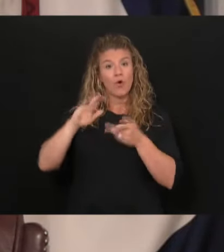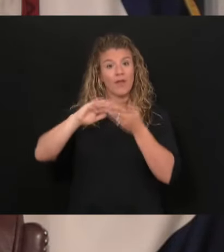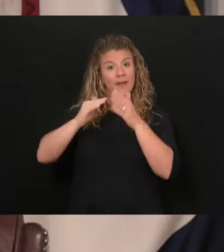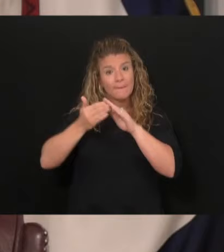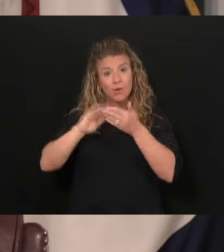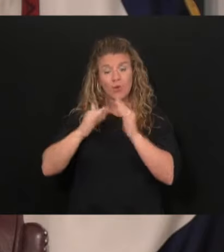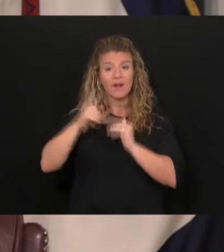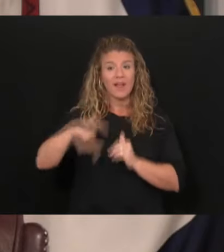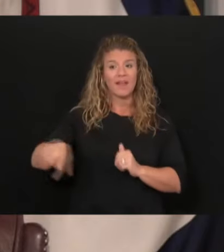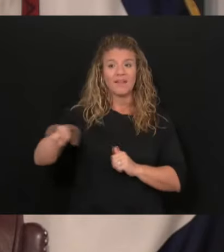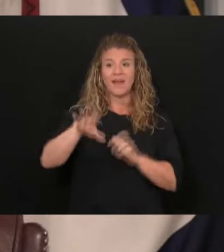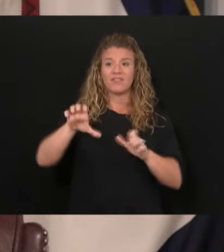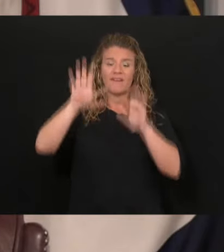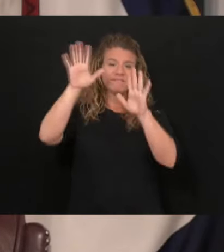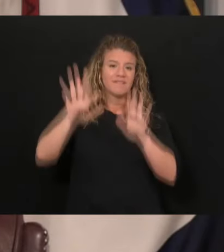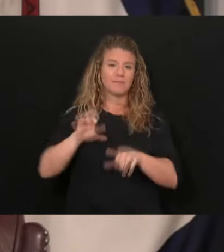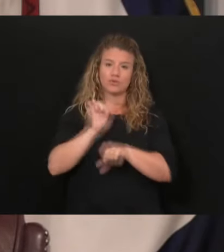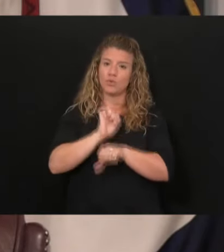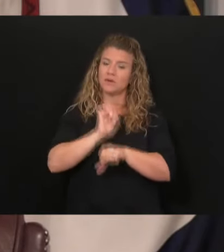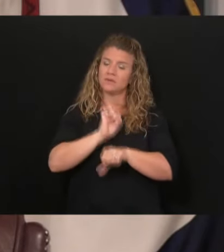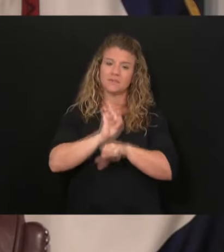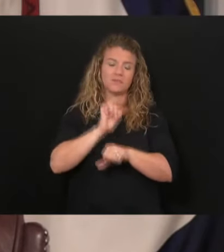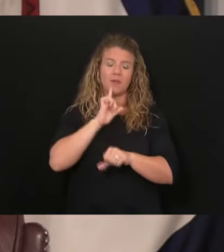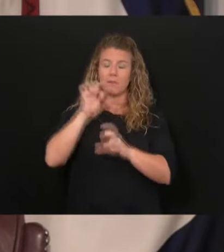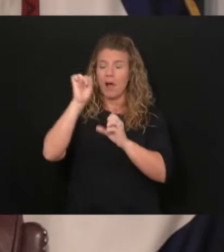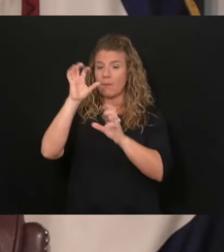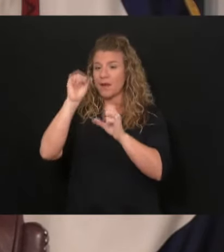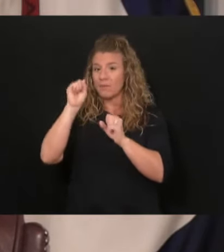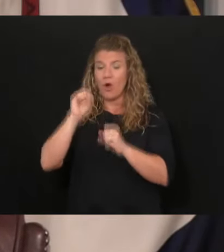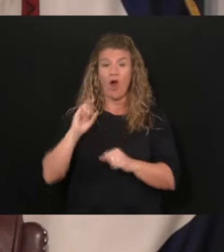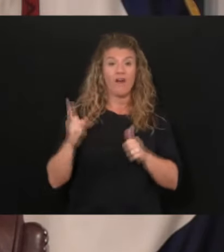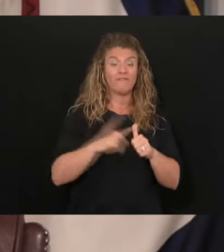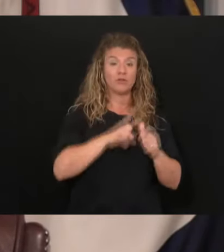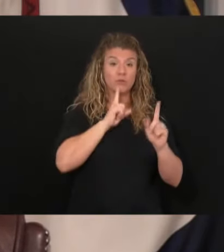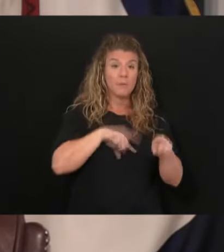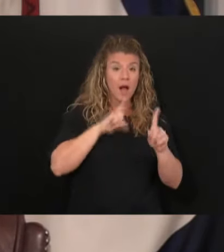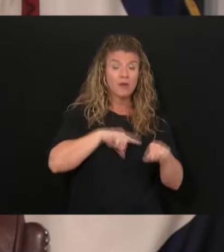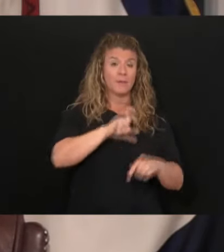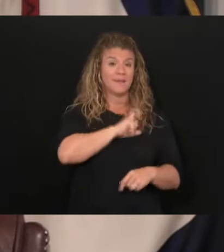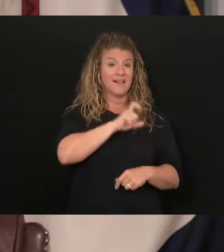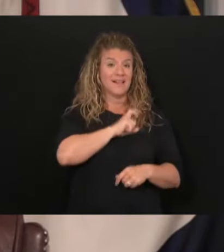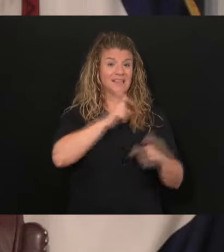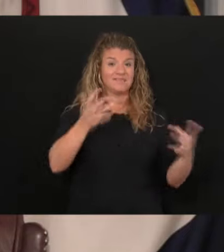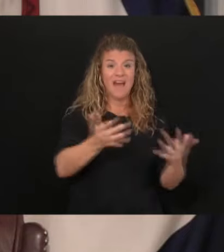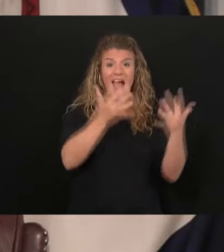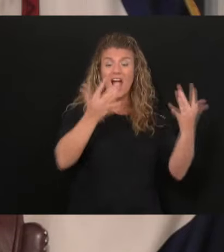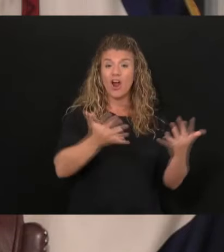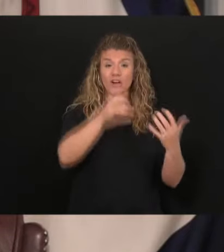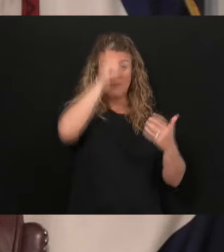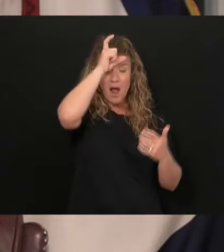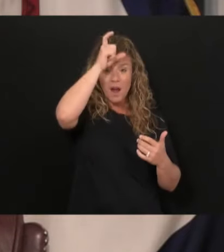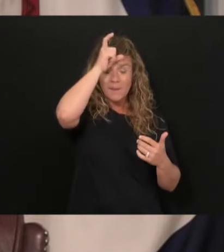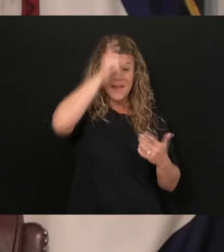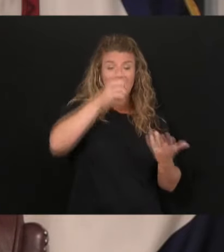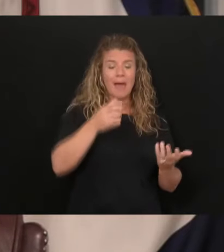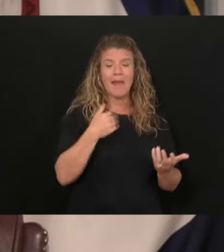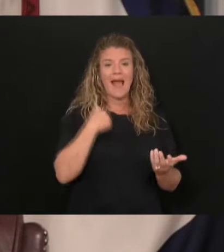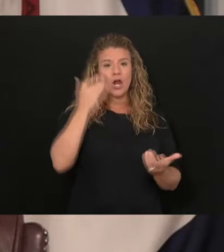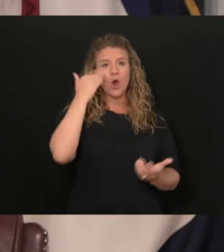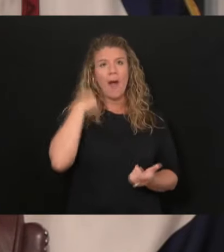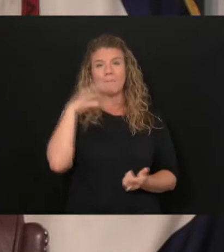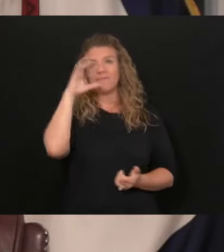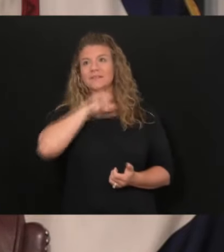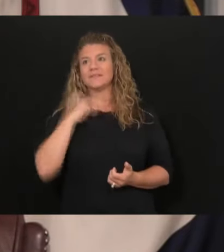that's done fabulous work beyond belief. First responders and police and fire and on and on and on. And if I forget somebody,